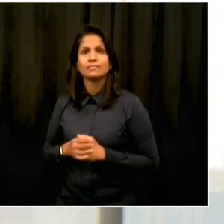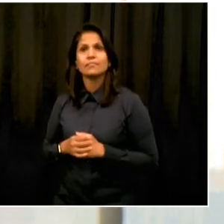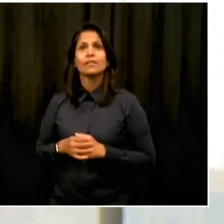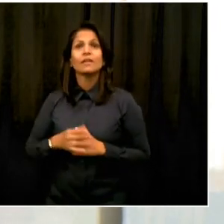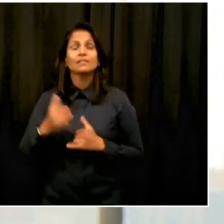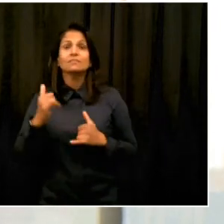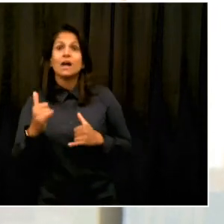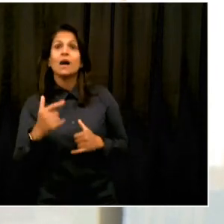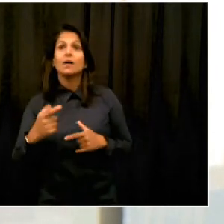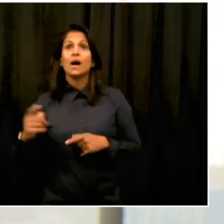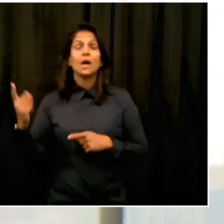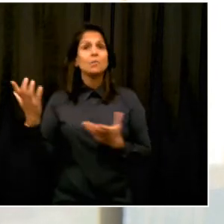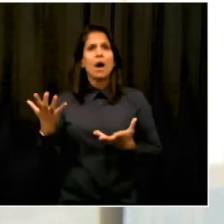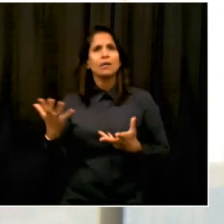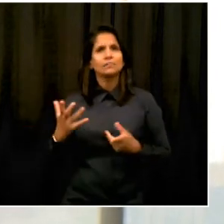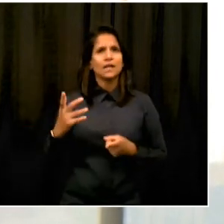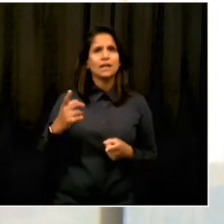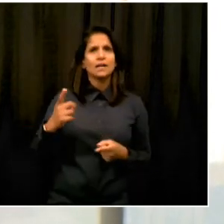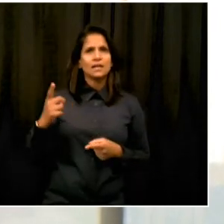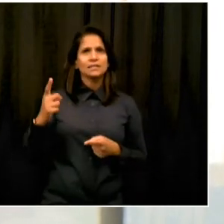We must